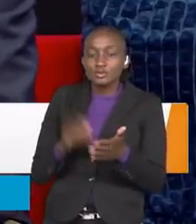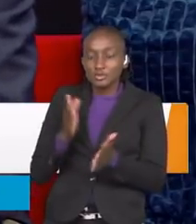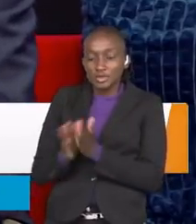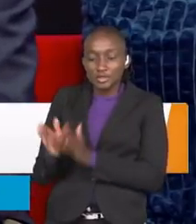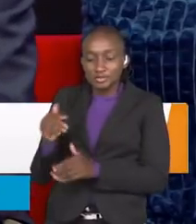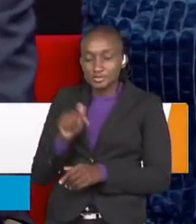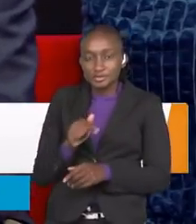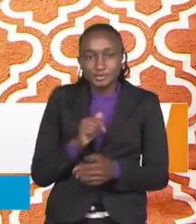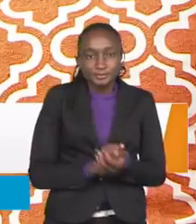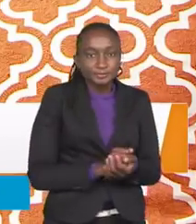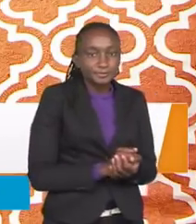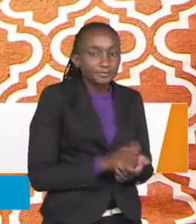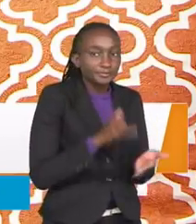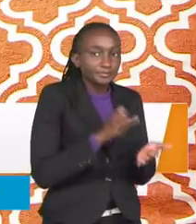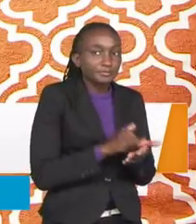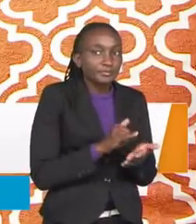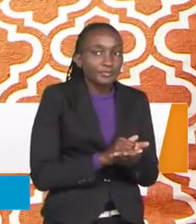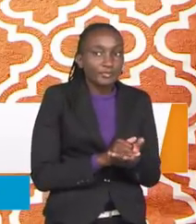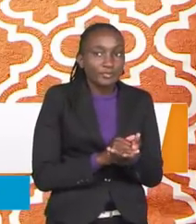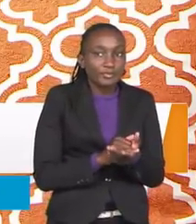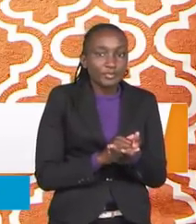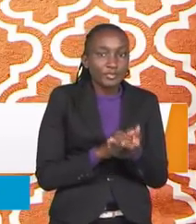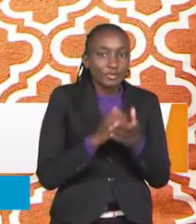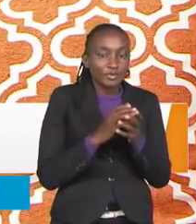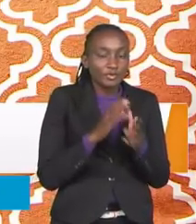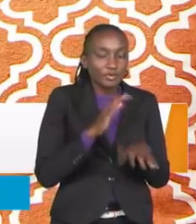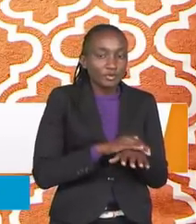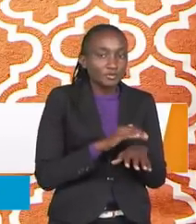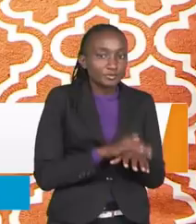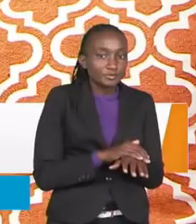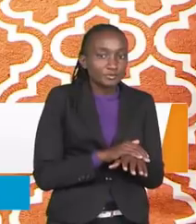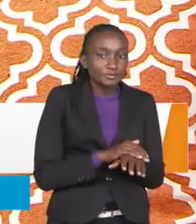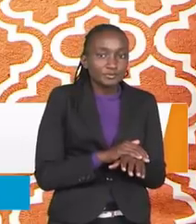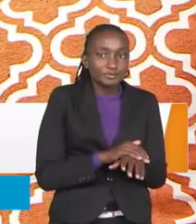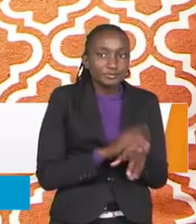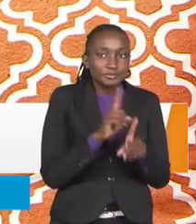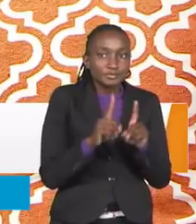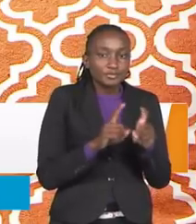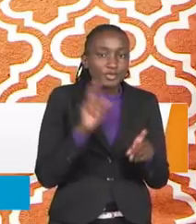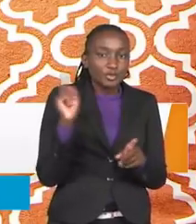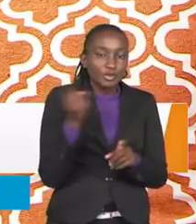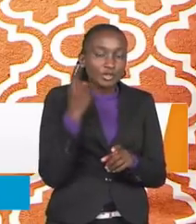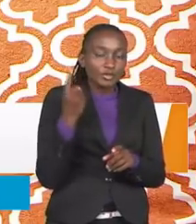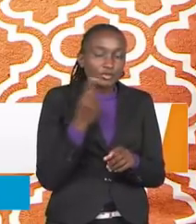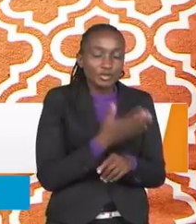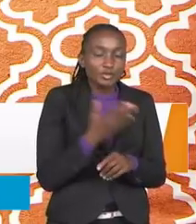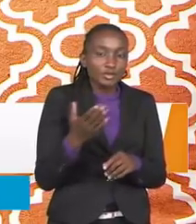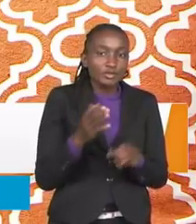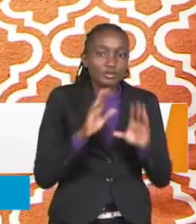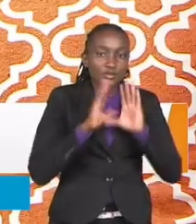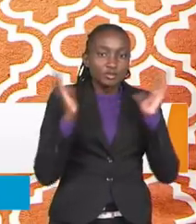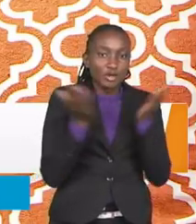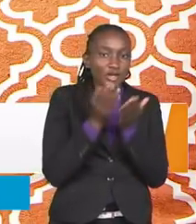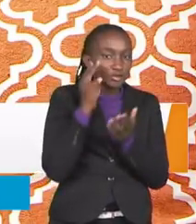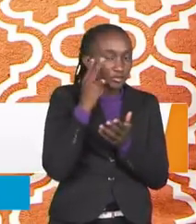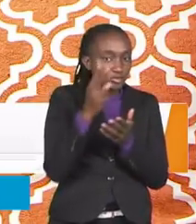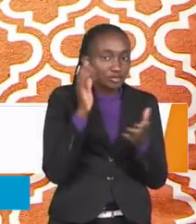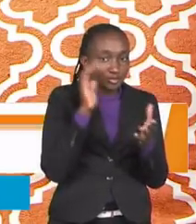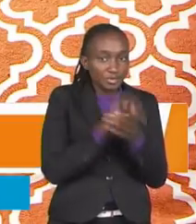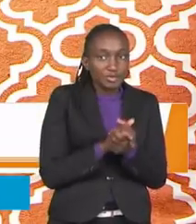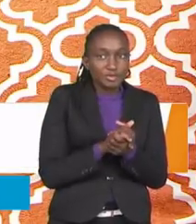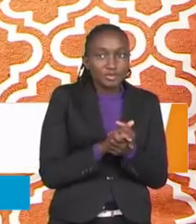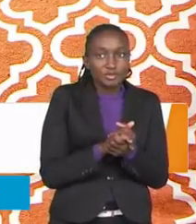this? Actually, that's a great take. That one of the things as World Vision we believe in is